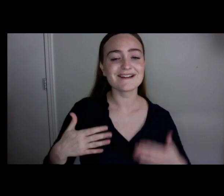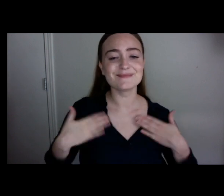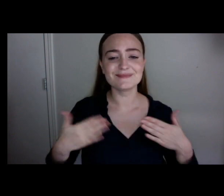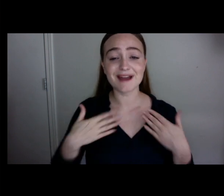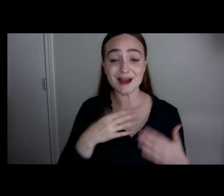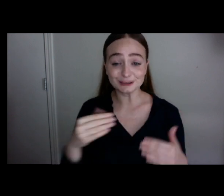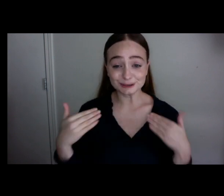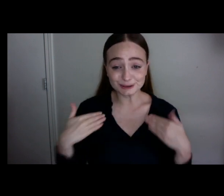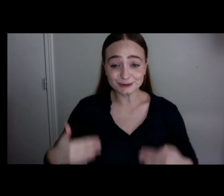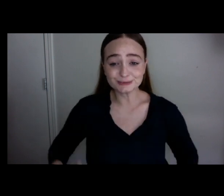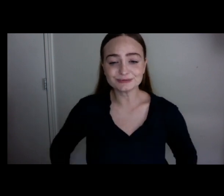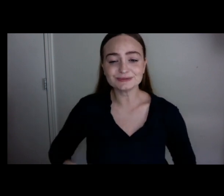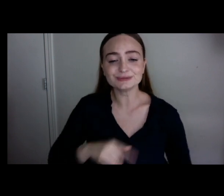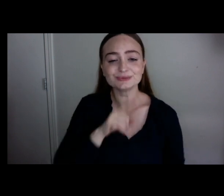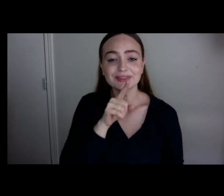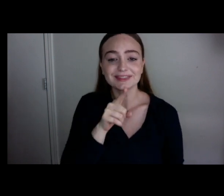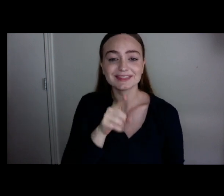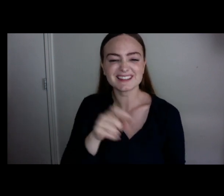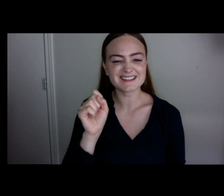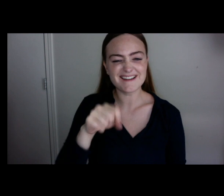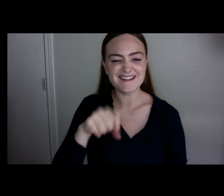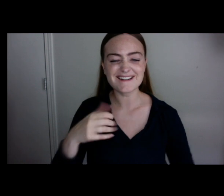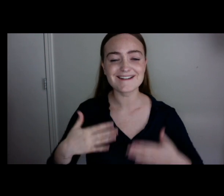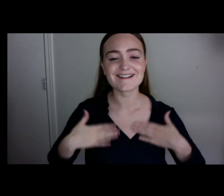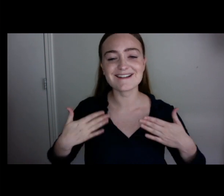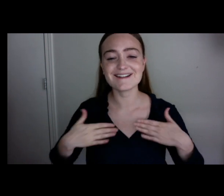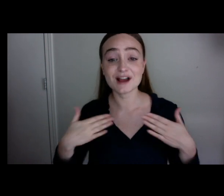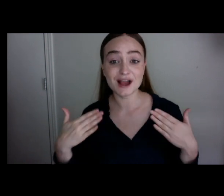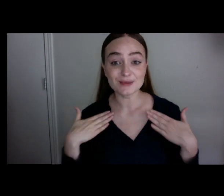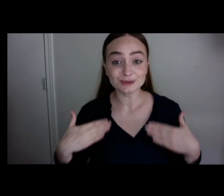na na na na na na na na na na na na na na na na na na na